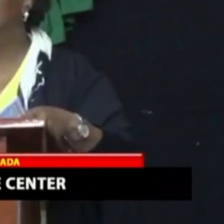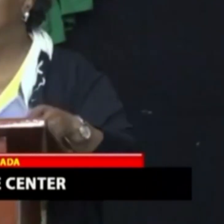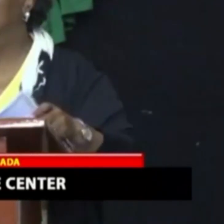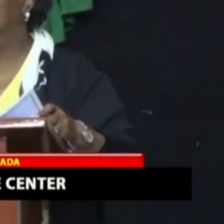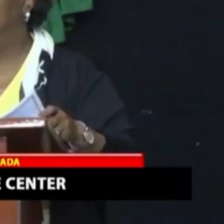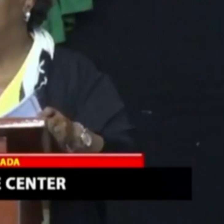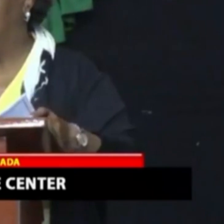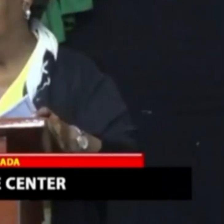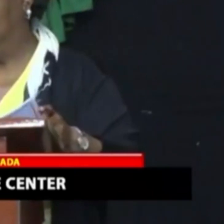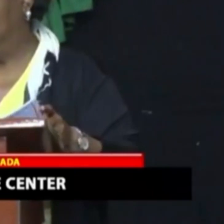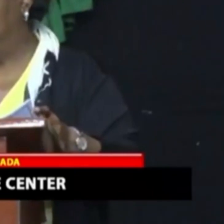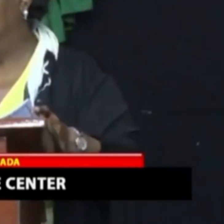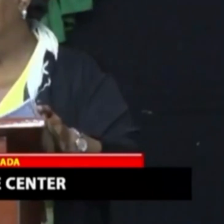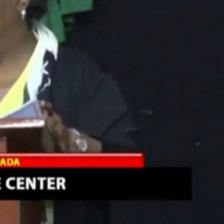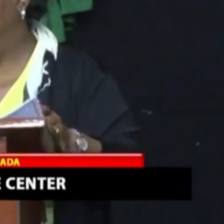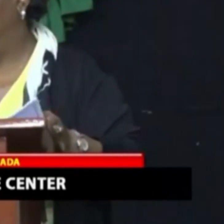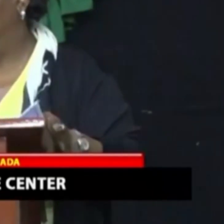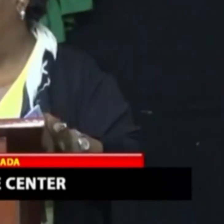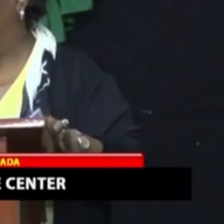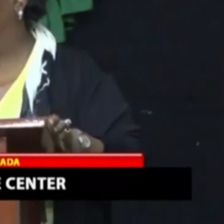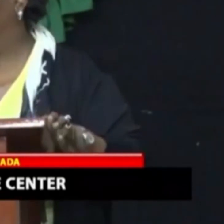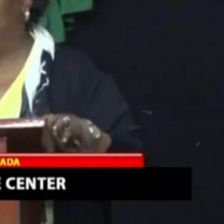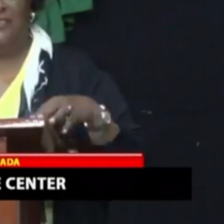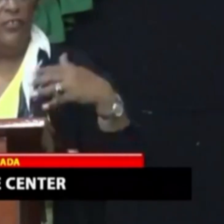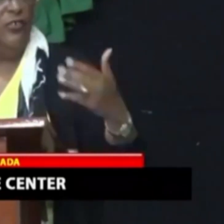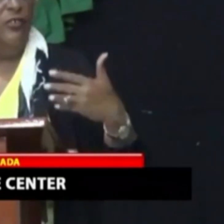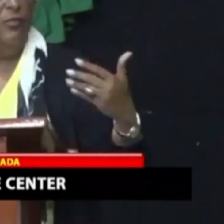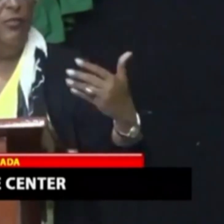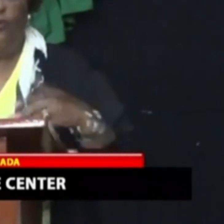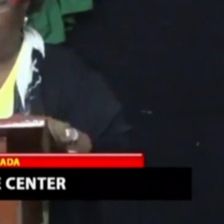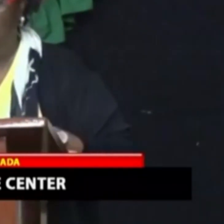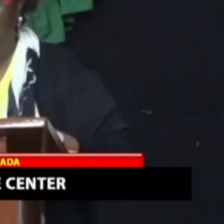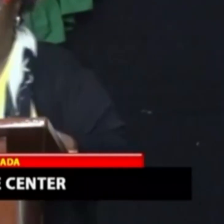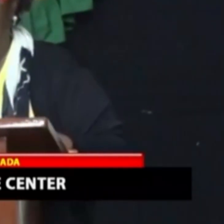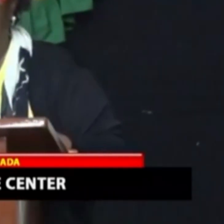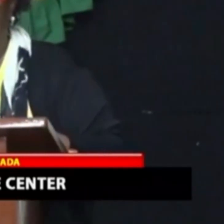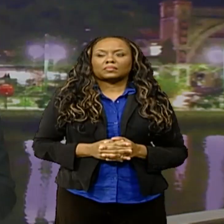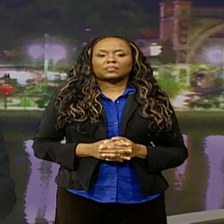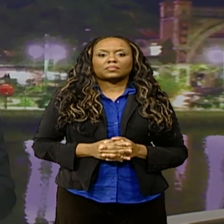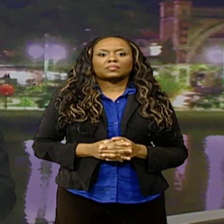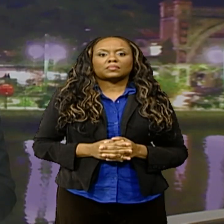days, and on a Sunday, had a matter heard before the court.